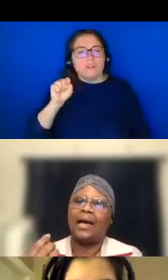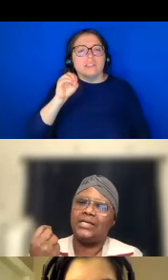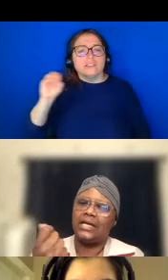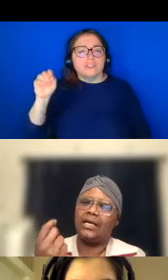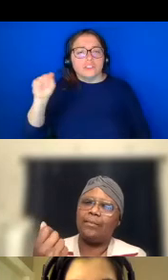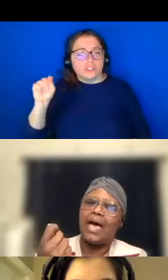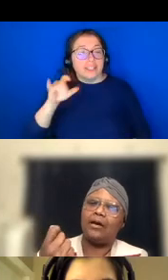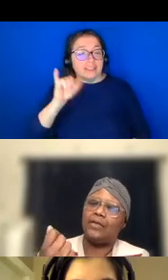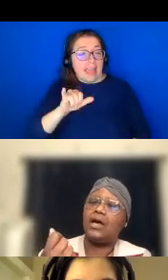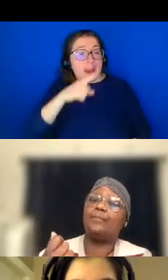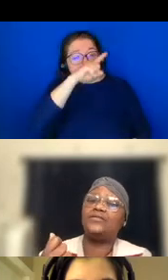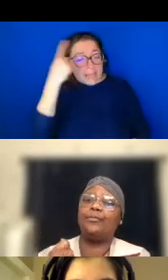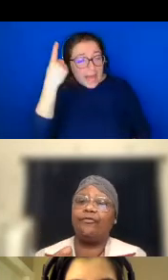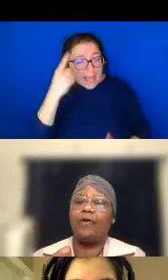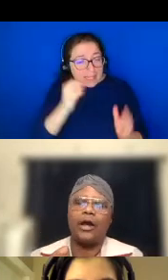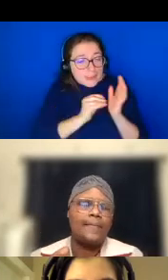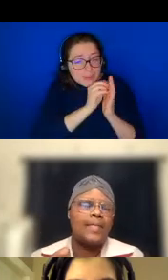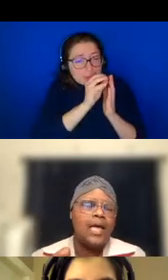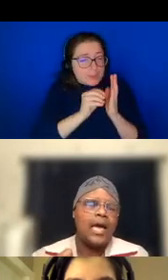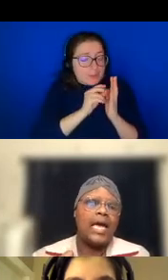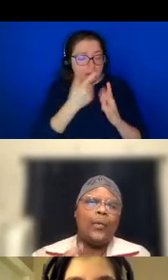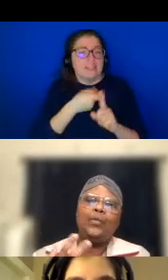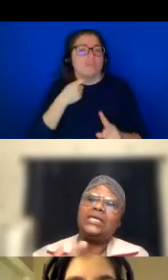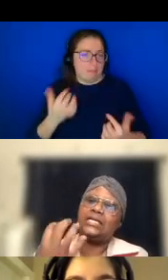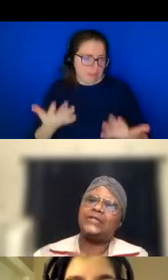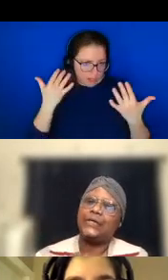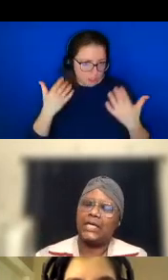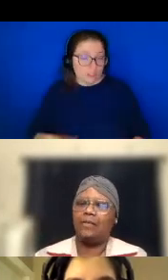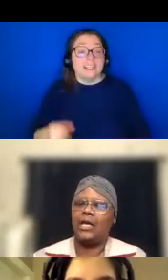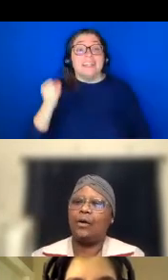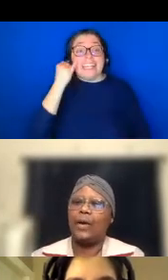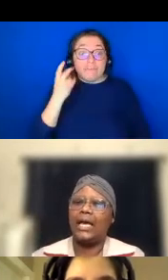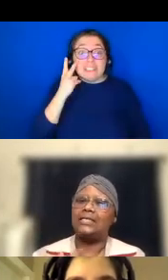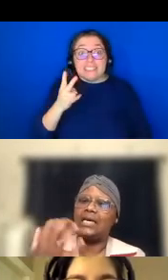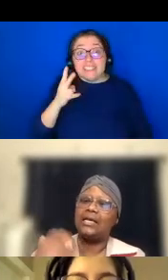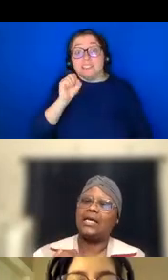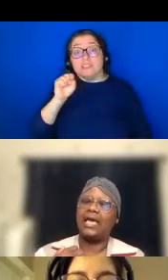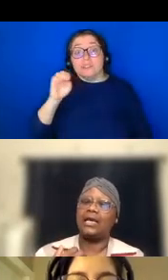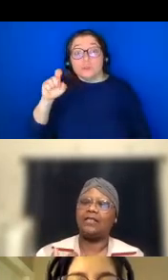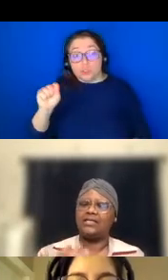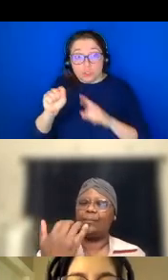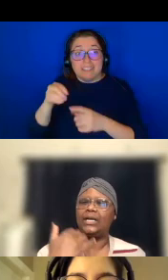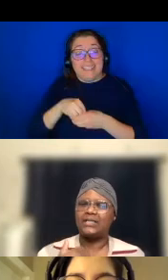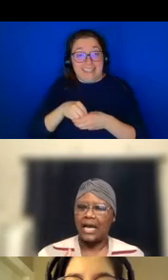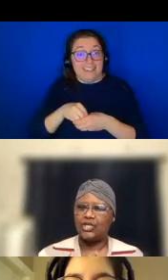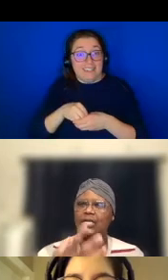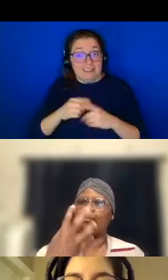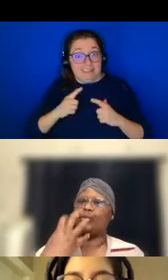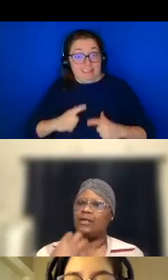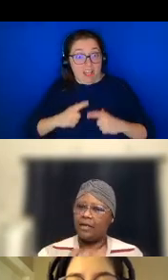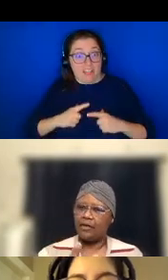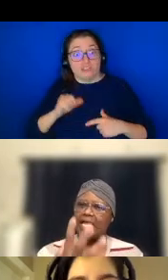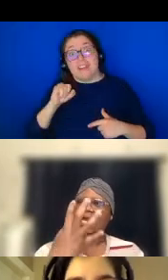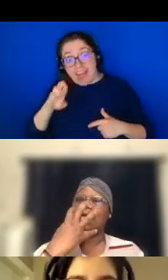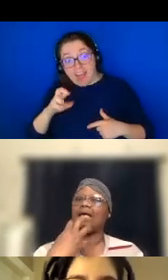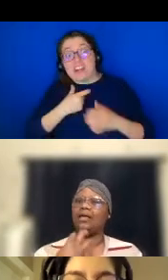black particulate matter that comes from the fire. And when we see soot in the airway, it's indicating that somebody is actually